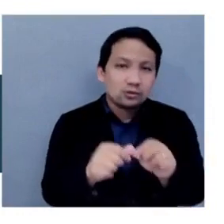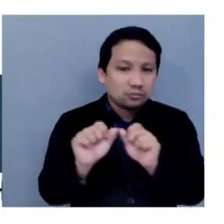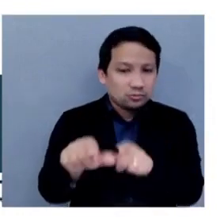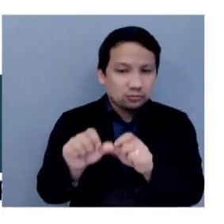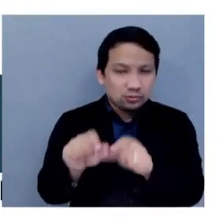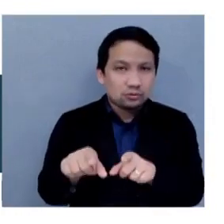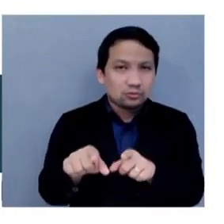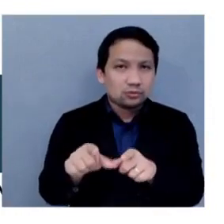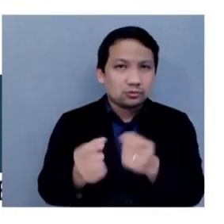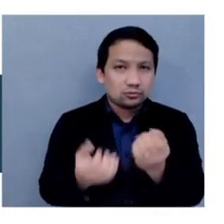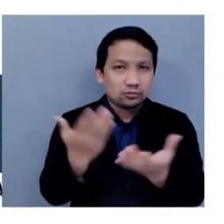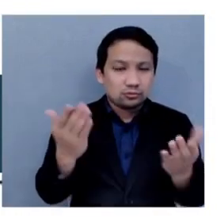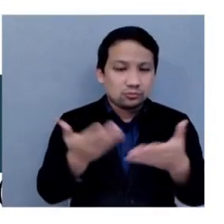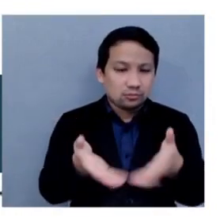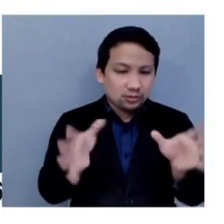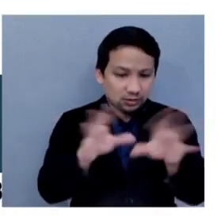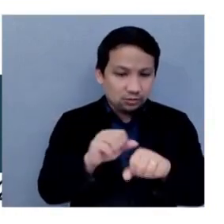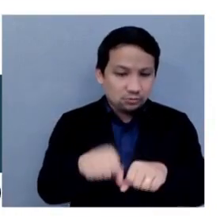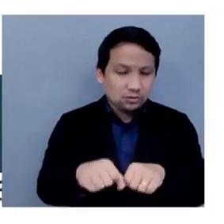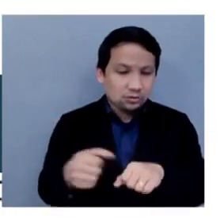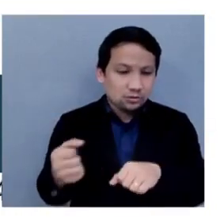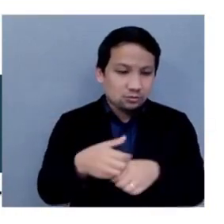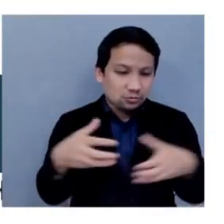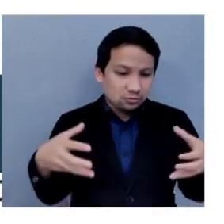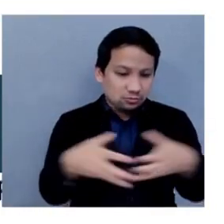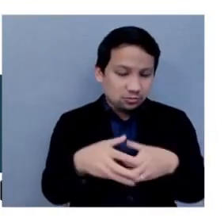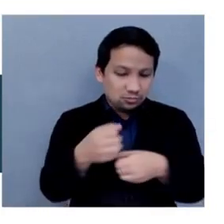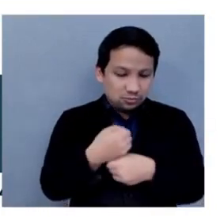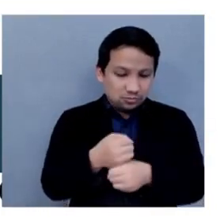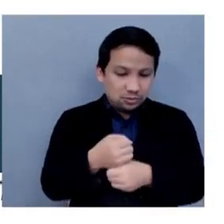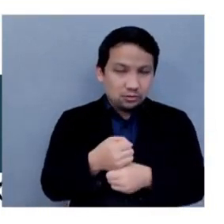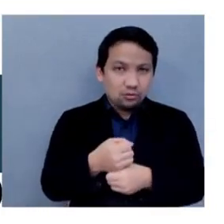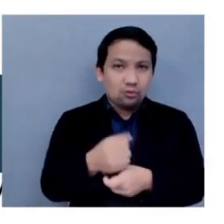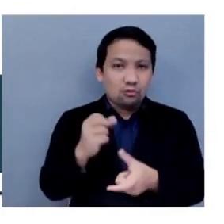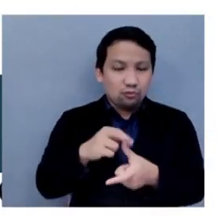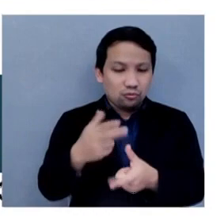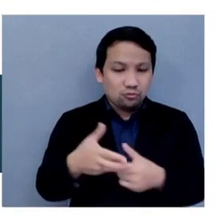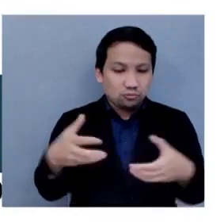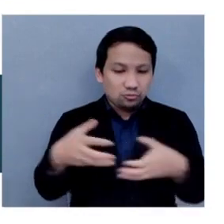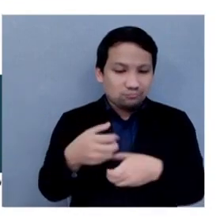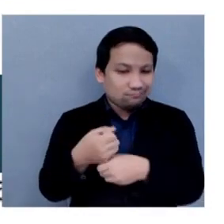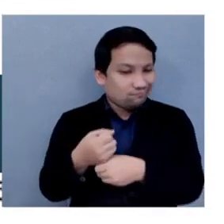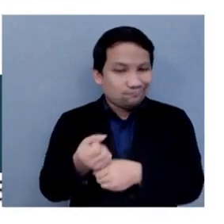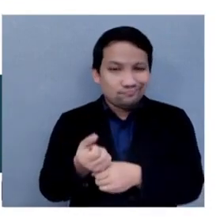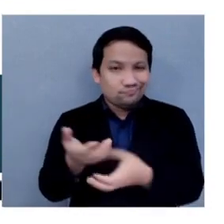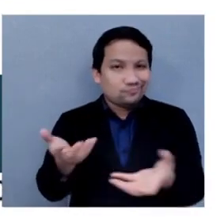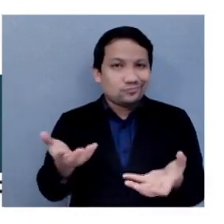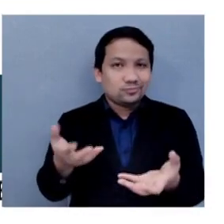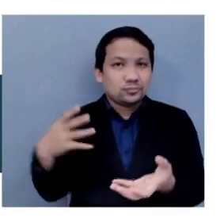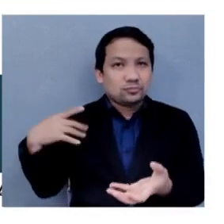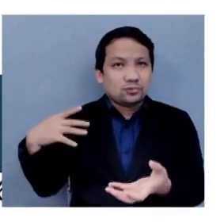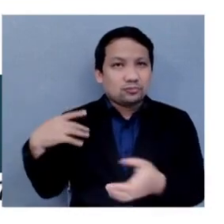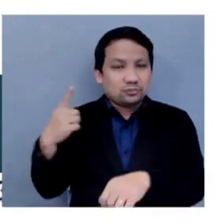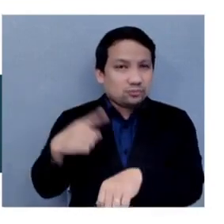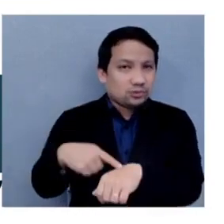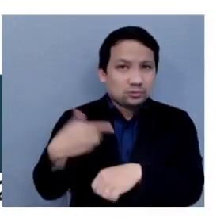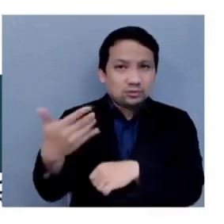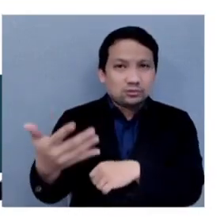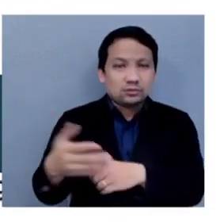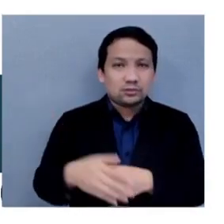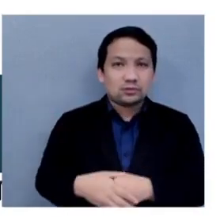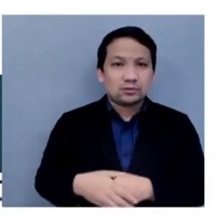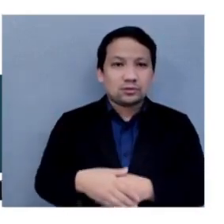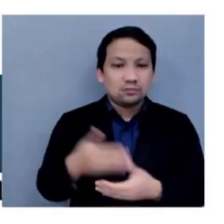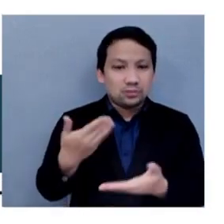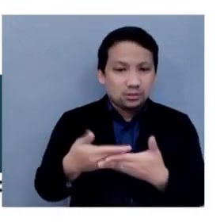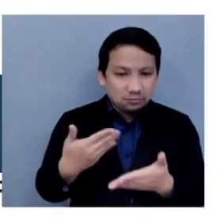those fireworks after they get assembled, or those fireworks are just going to have to wait for another time? Maybe, as you said, Chinese New